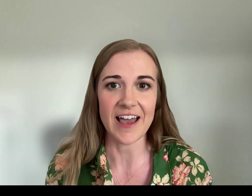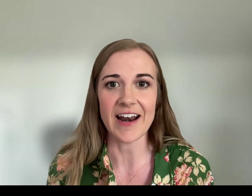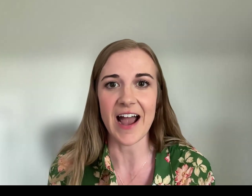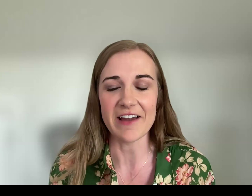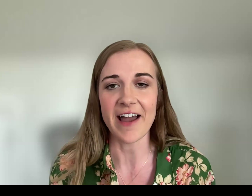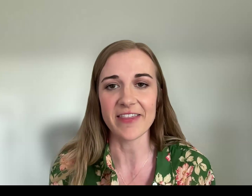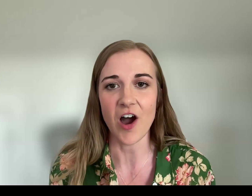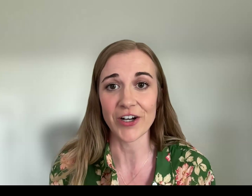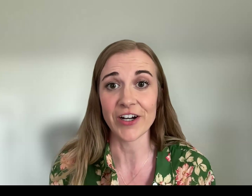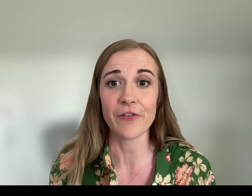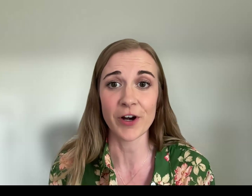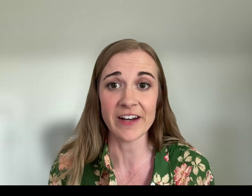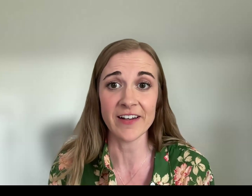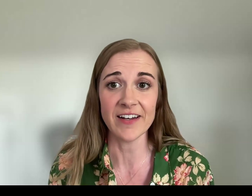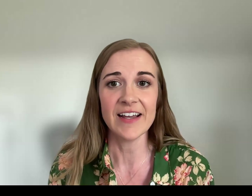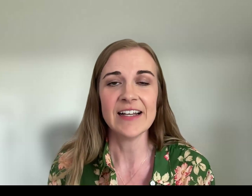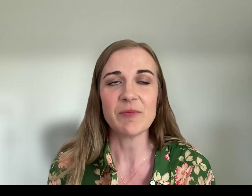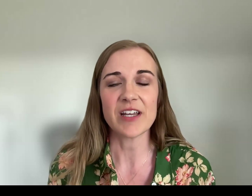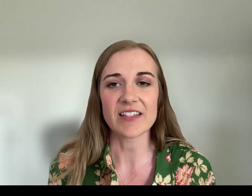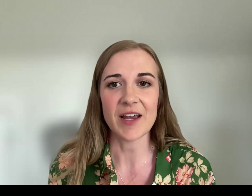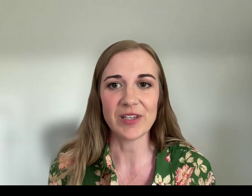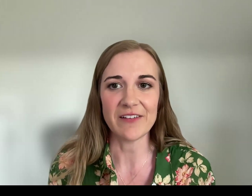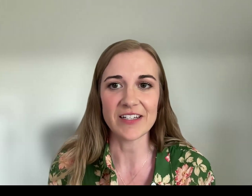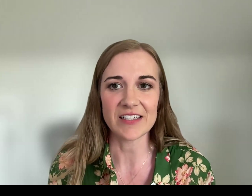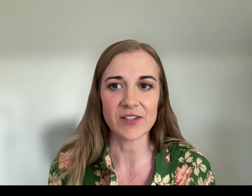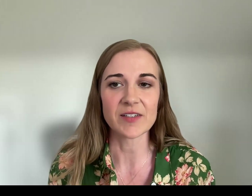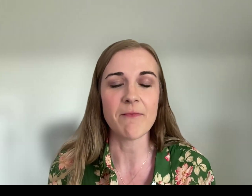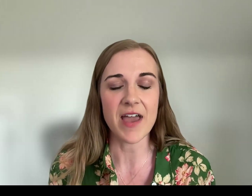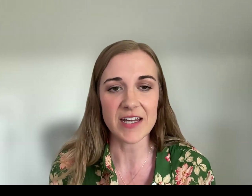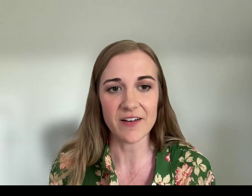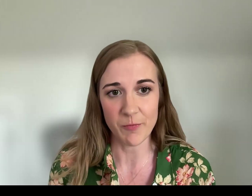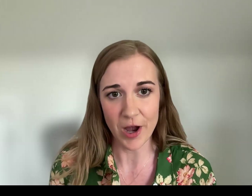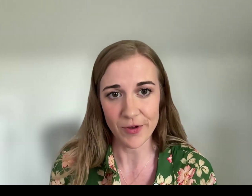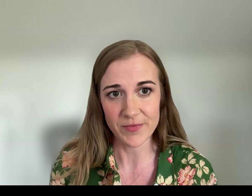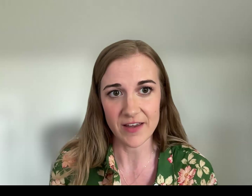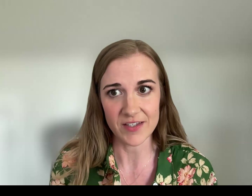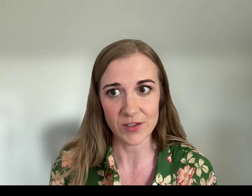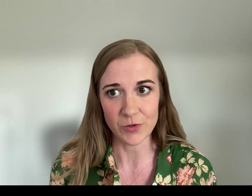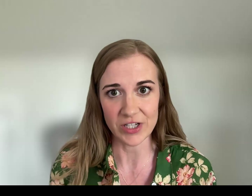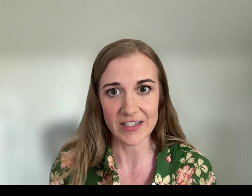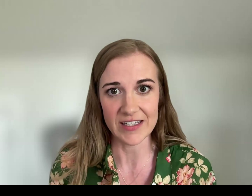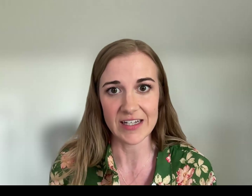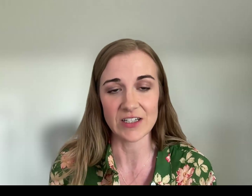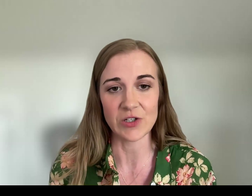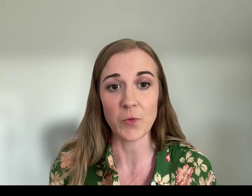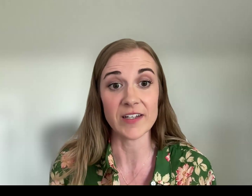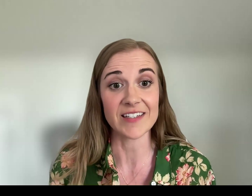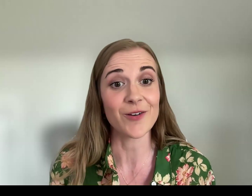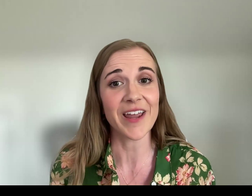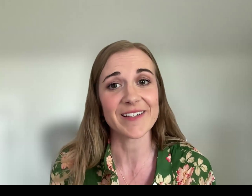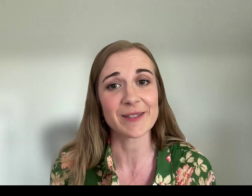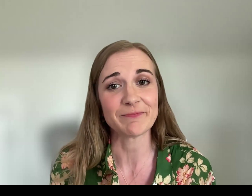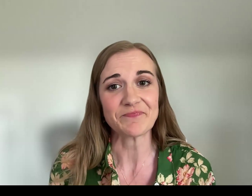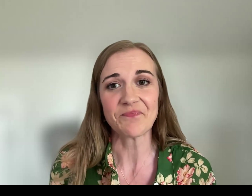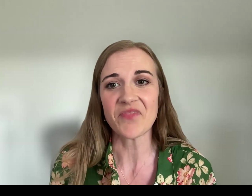cases that I have had the honor of working on, because I believe it distills many of the problems and the solutions into one